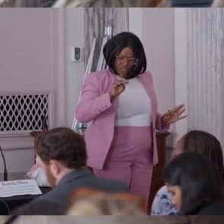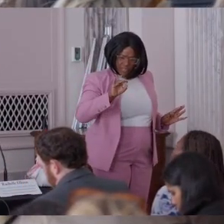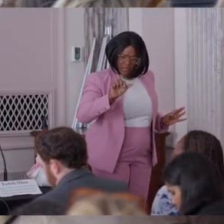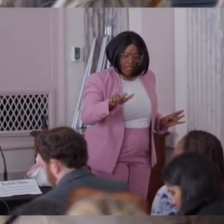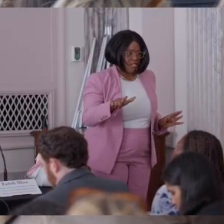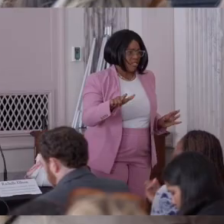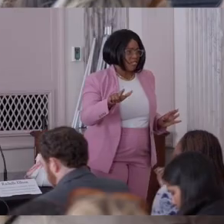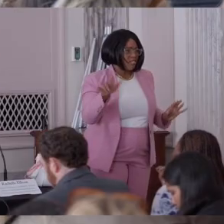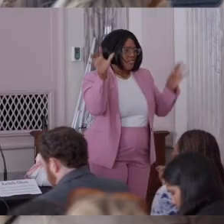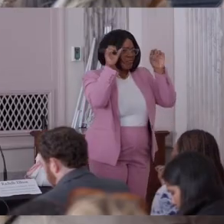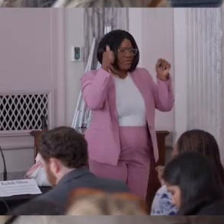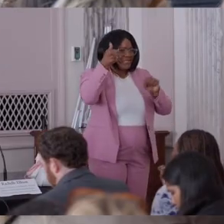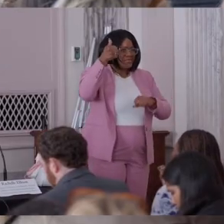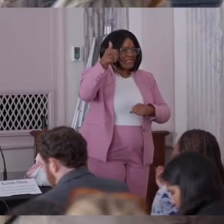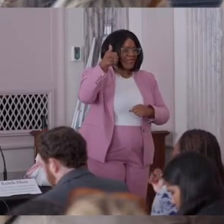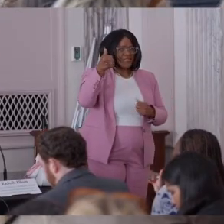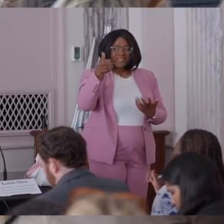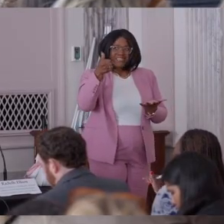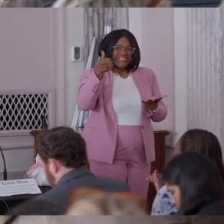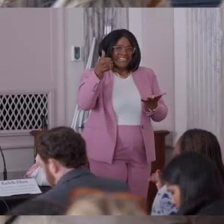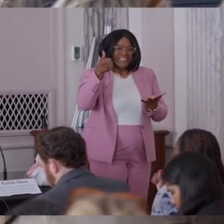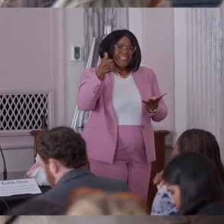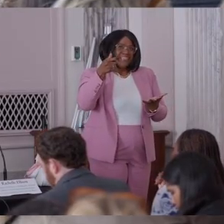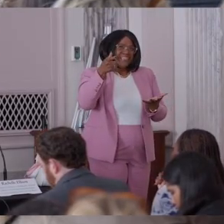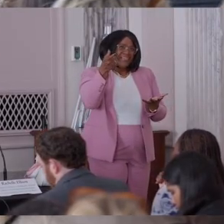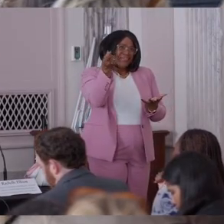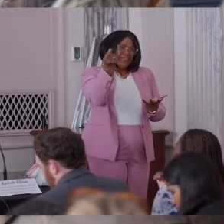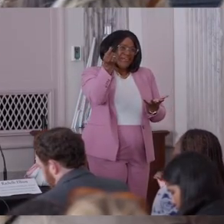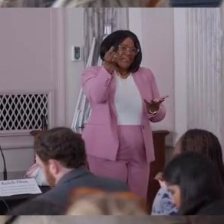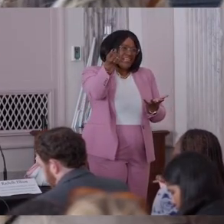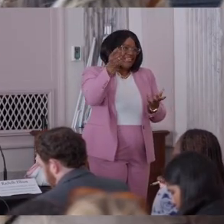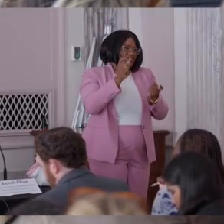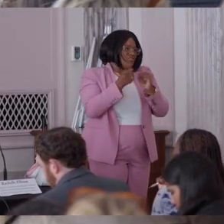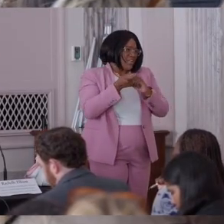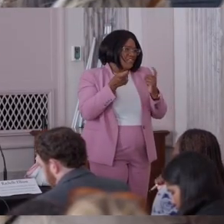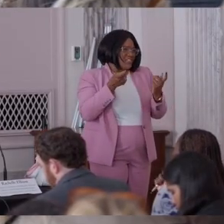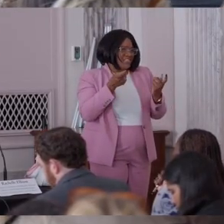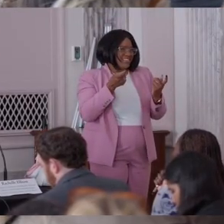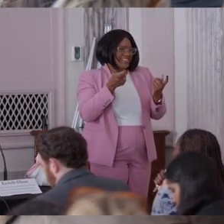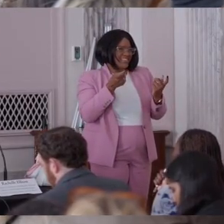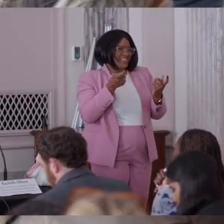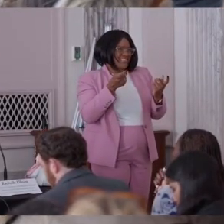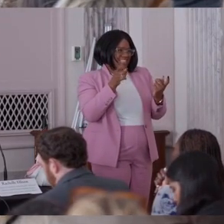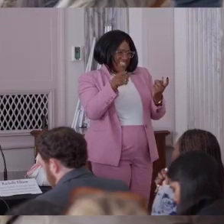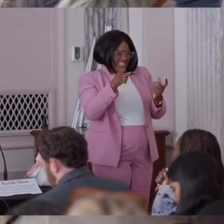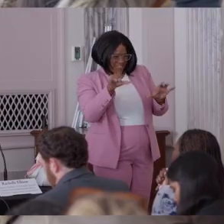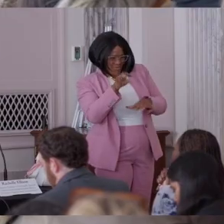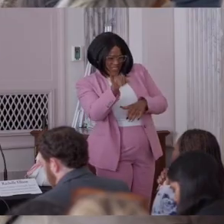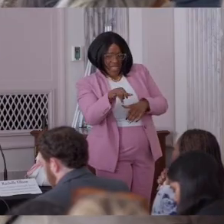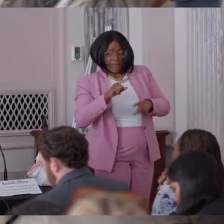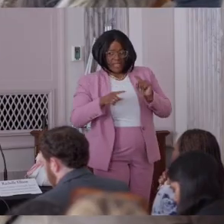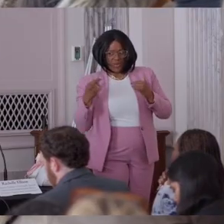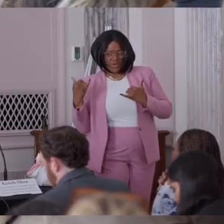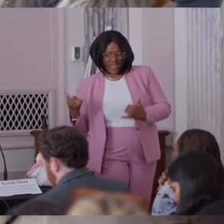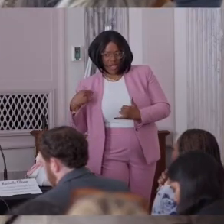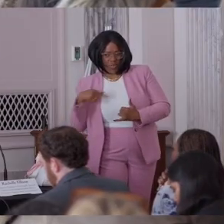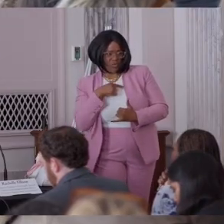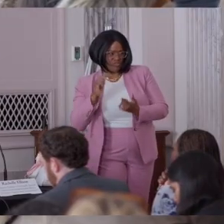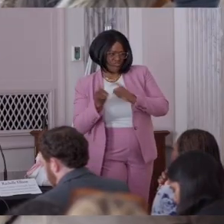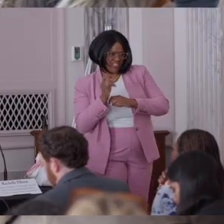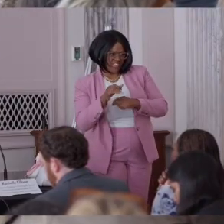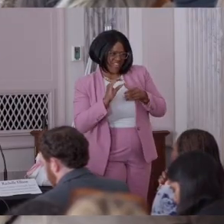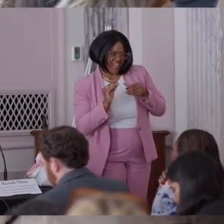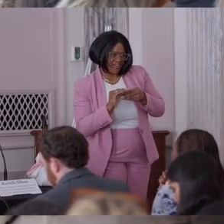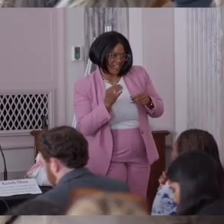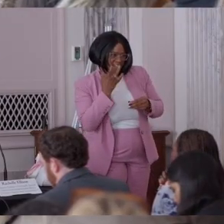administration is actually doing is changing that narrative. It's a significant change. And now